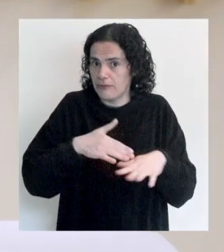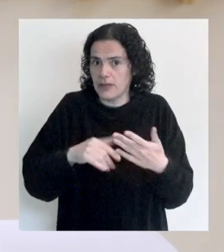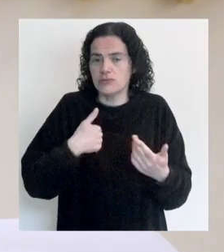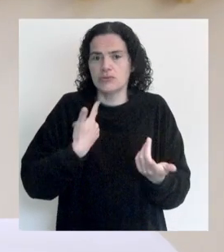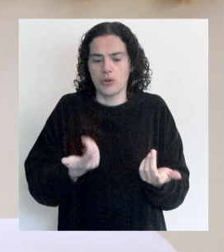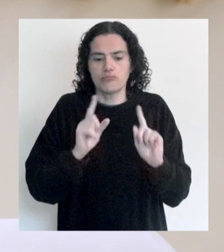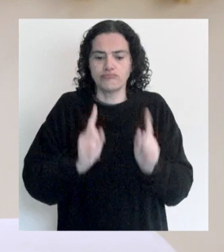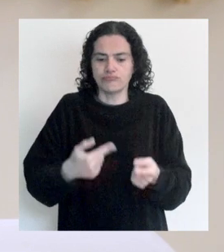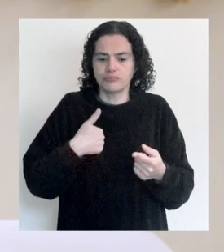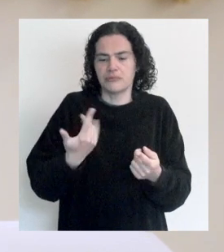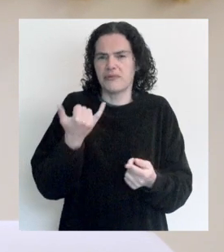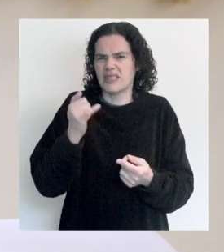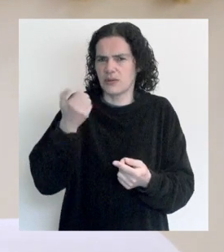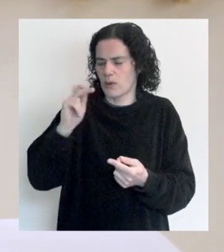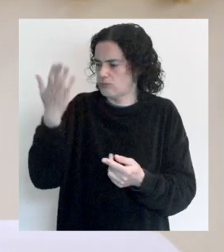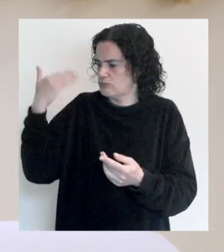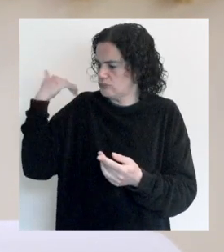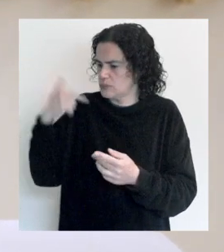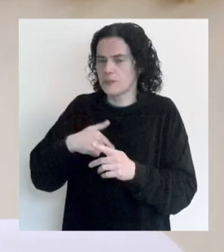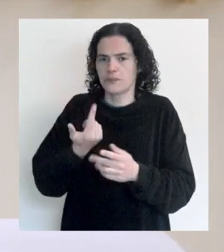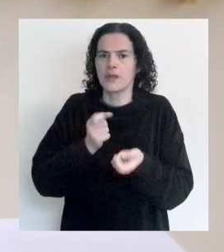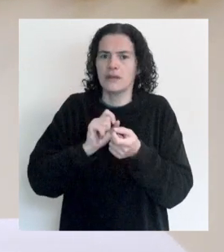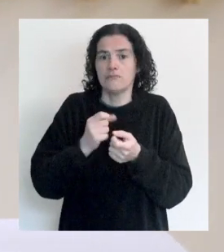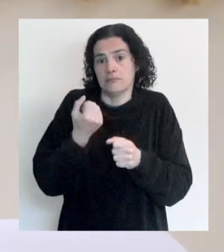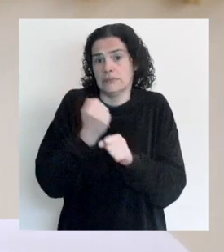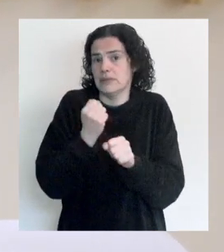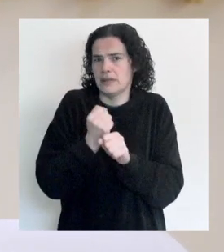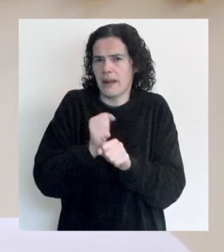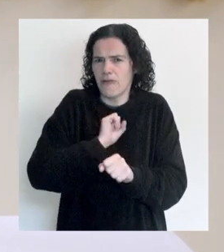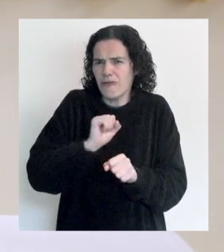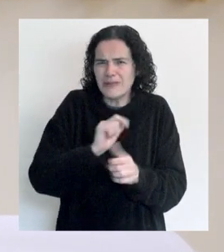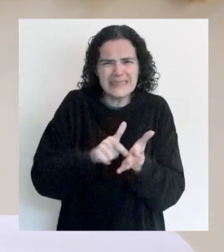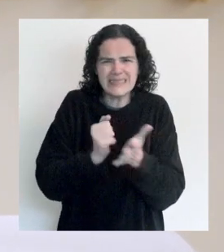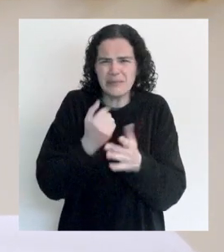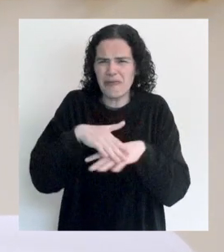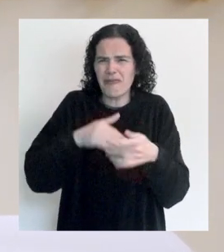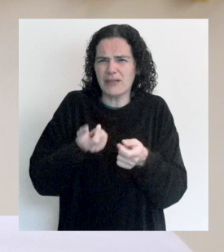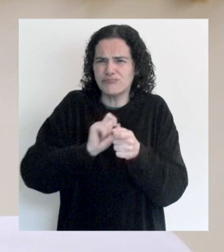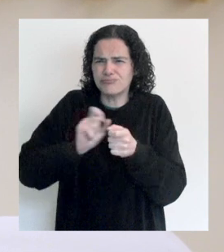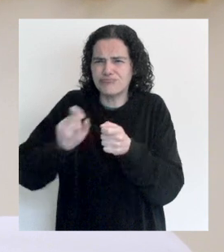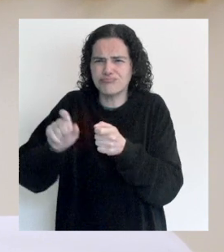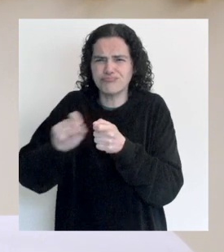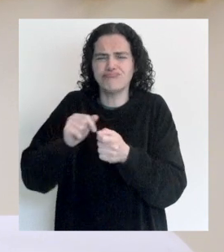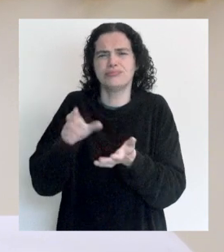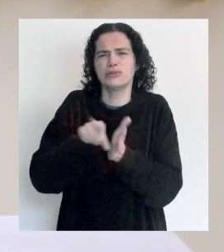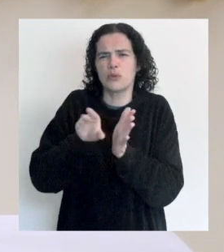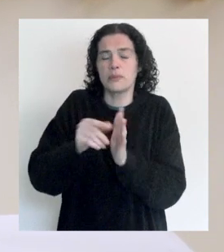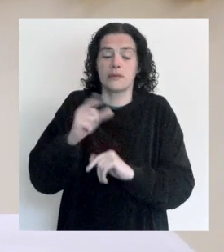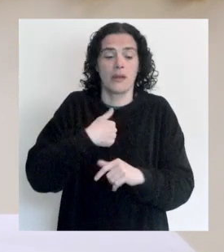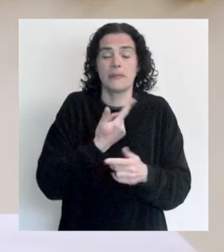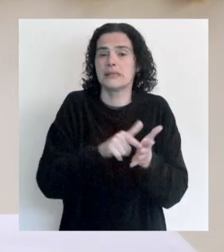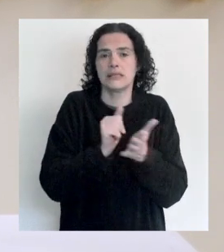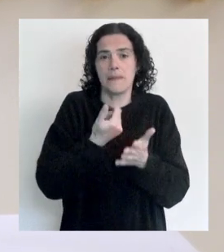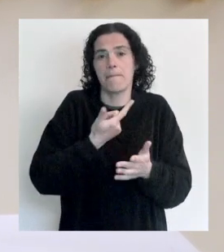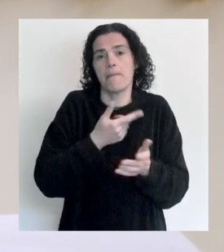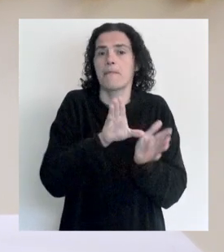I started really 25 years ago to send Joseph always a copy of everything I do. I always send one copy to my